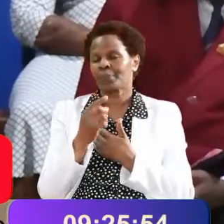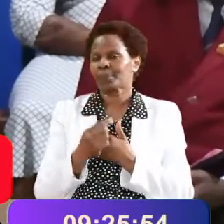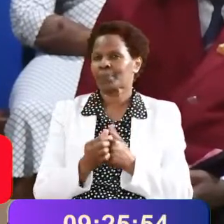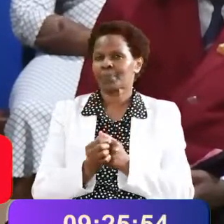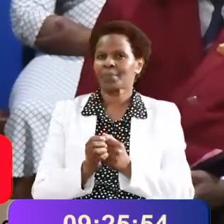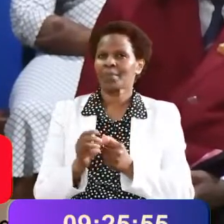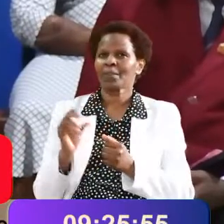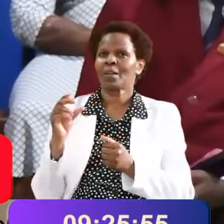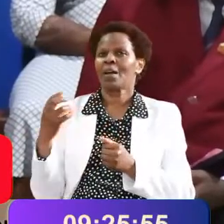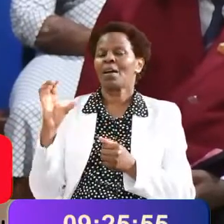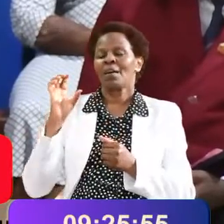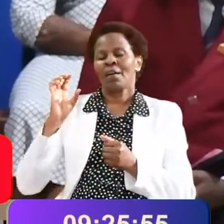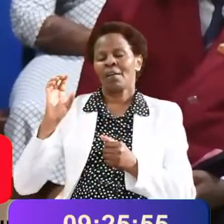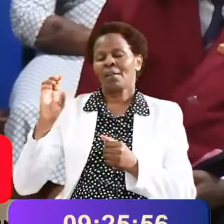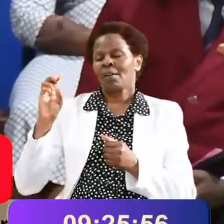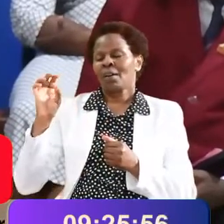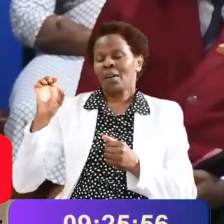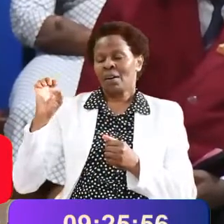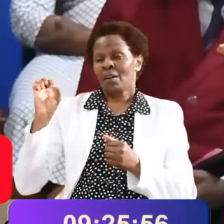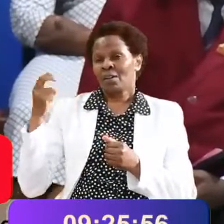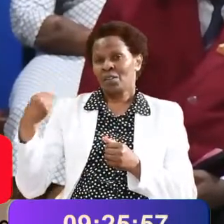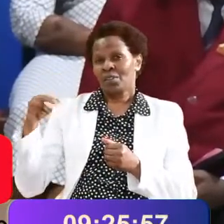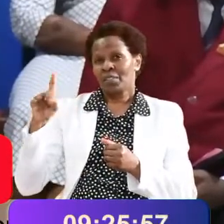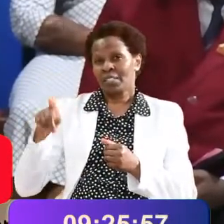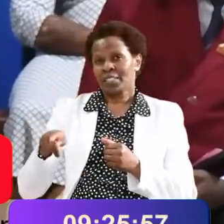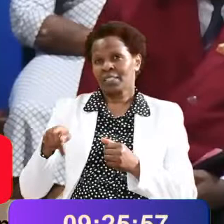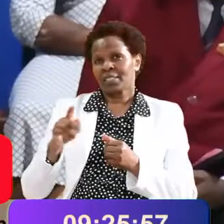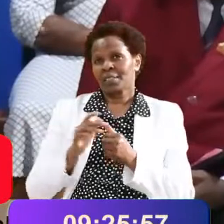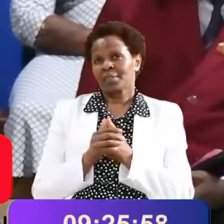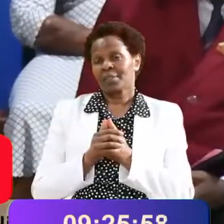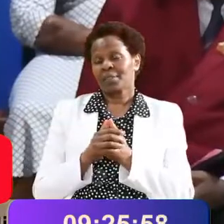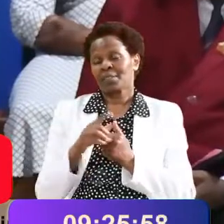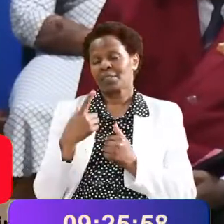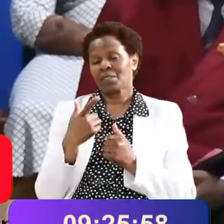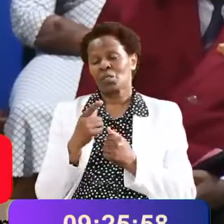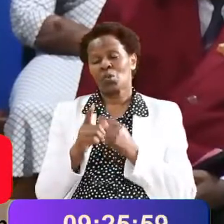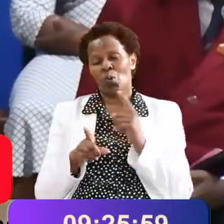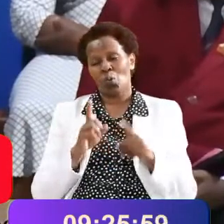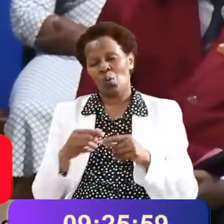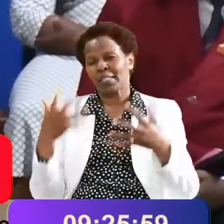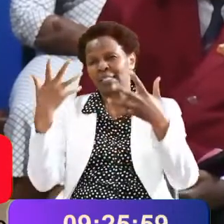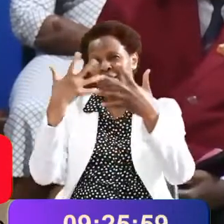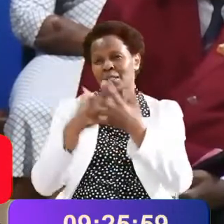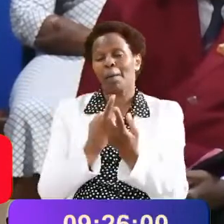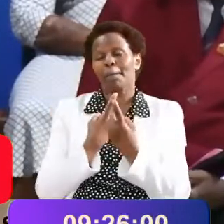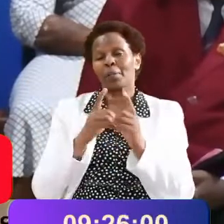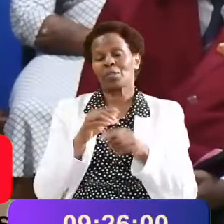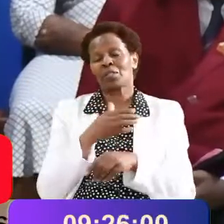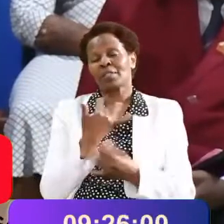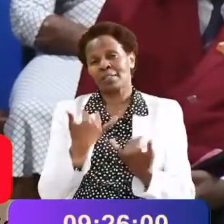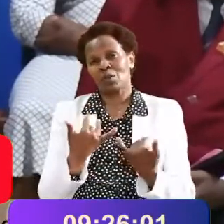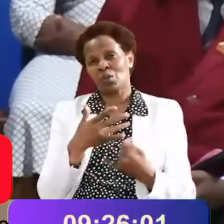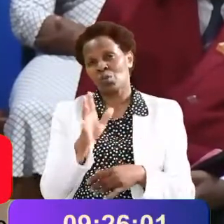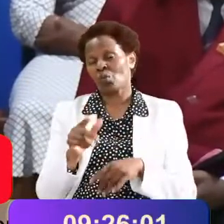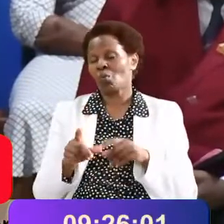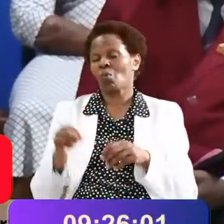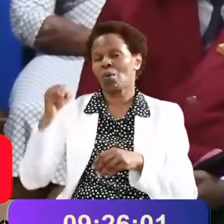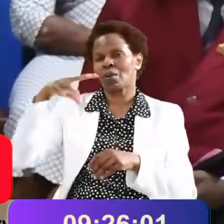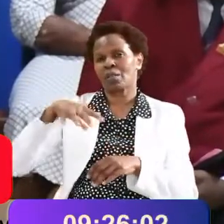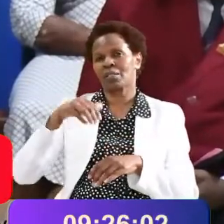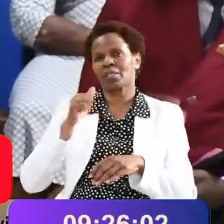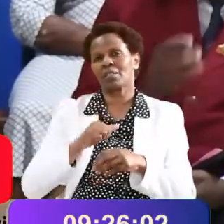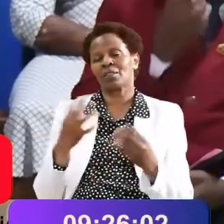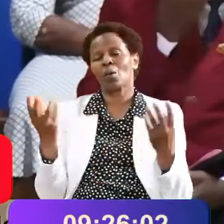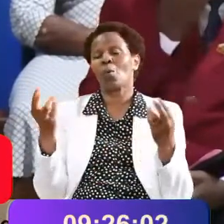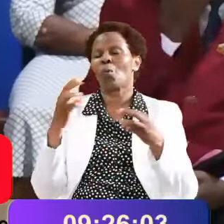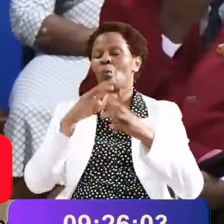8, the Bible says, for you were once darkness, but now you are a light in the world. Walk as children